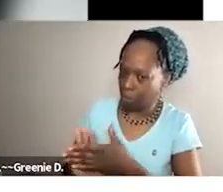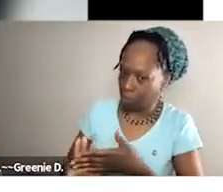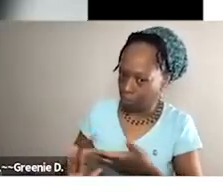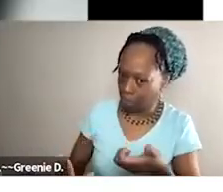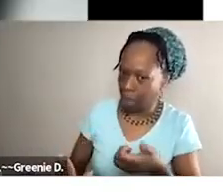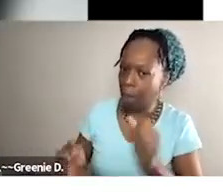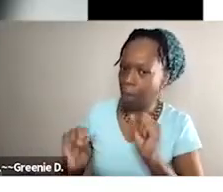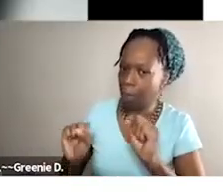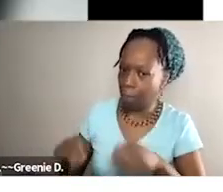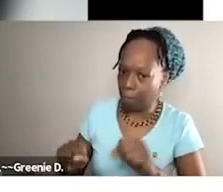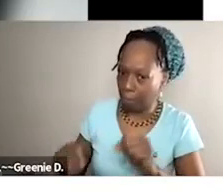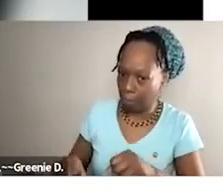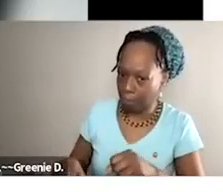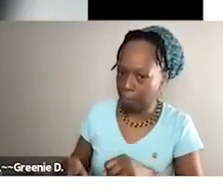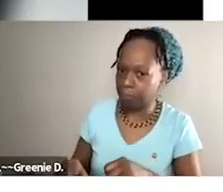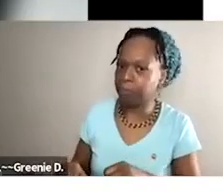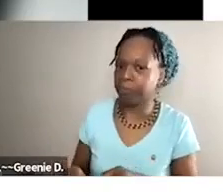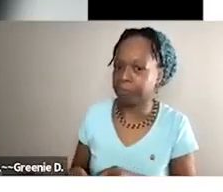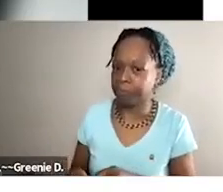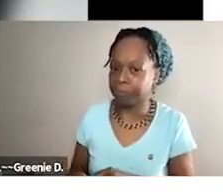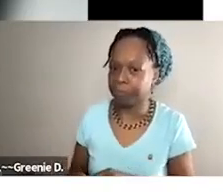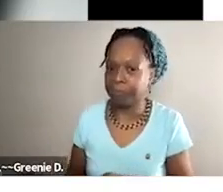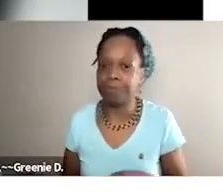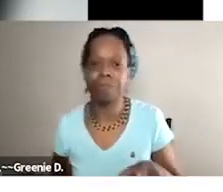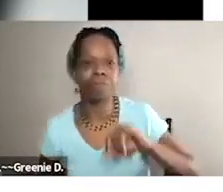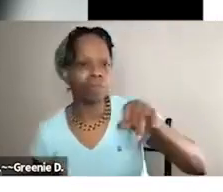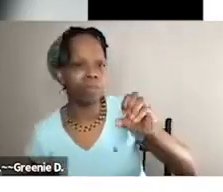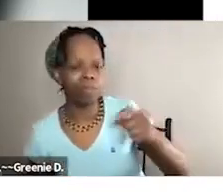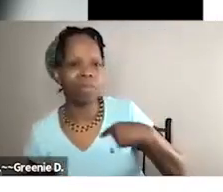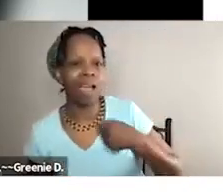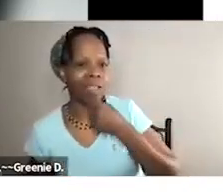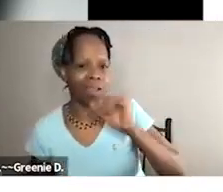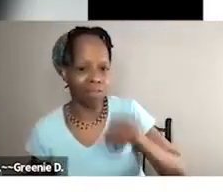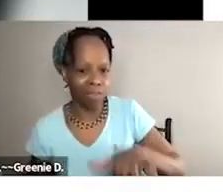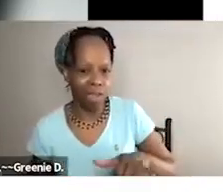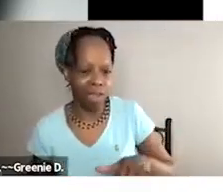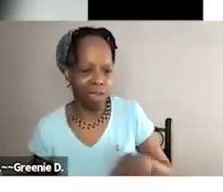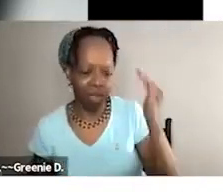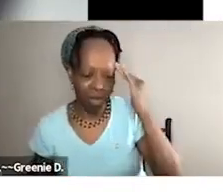like almost like a process for families to say, you know, okay, pause, listen,